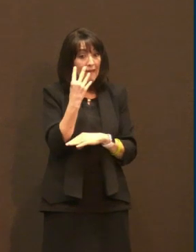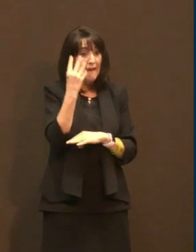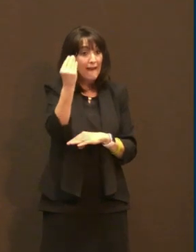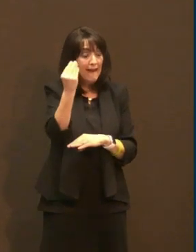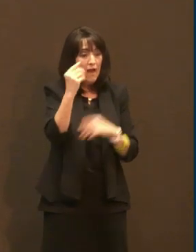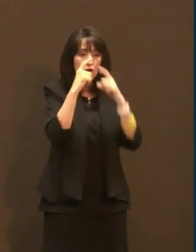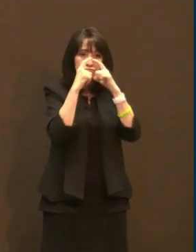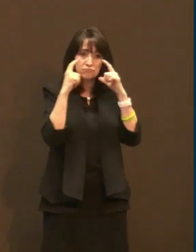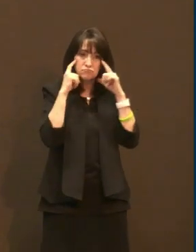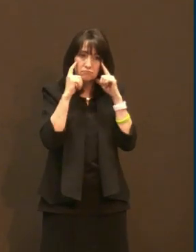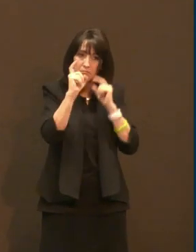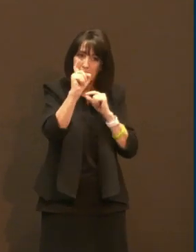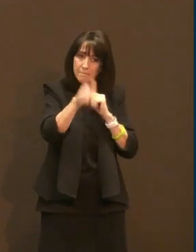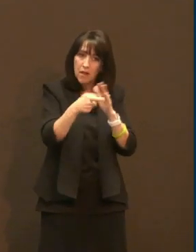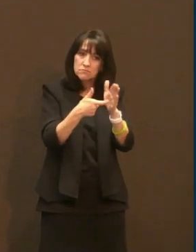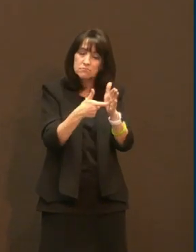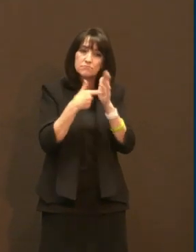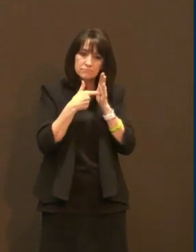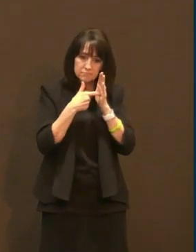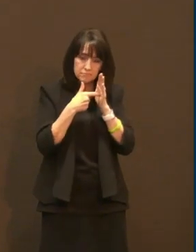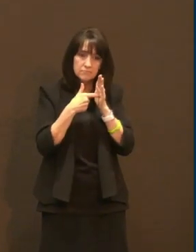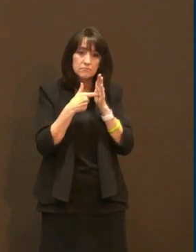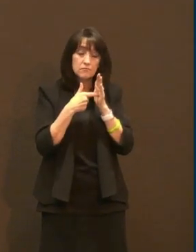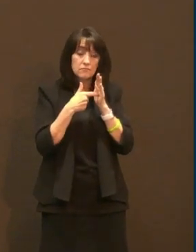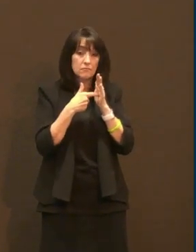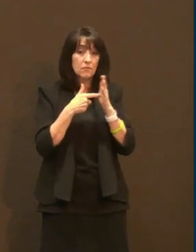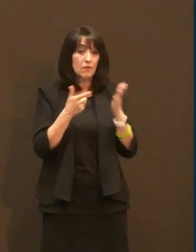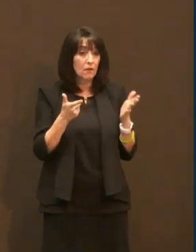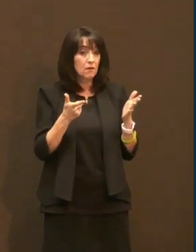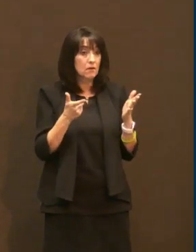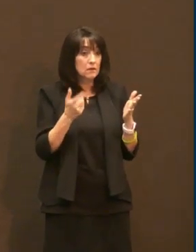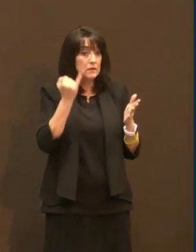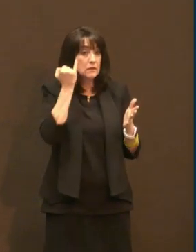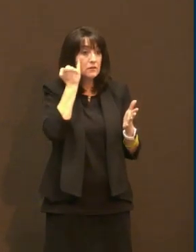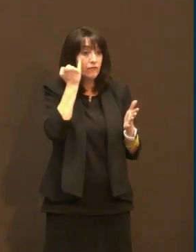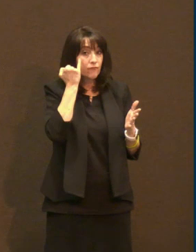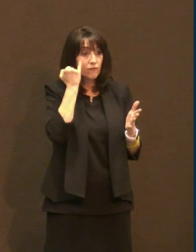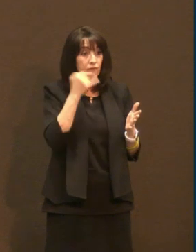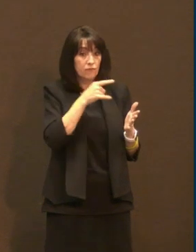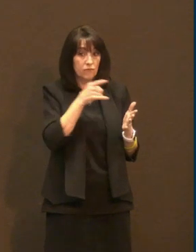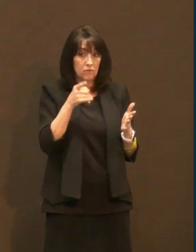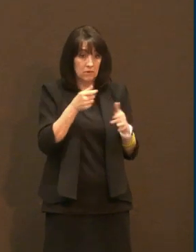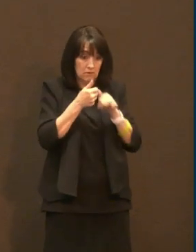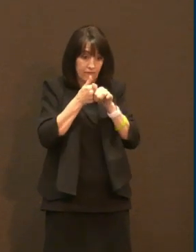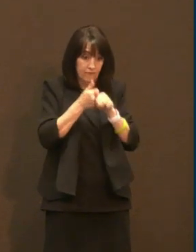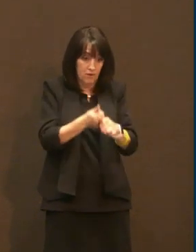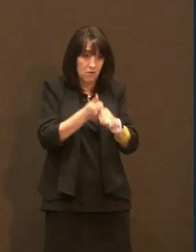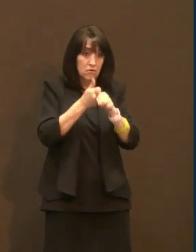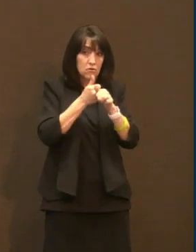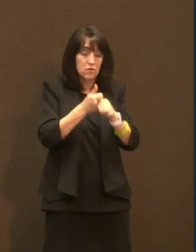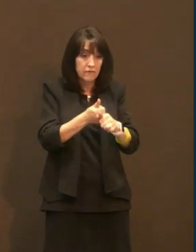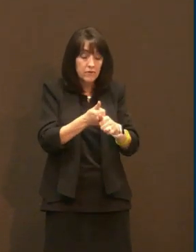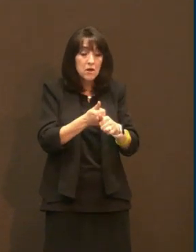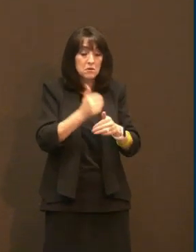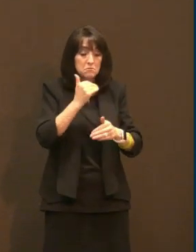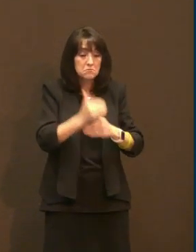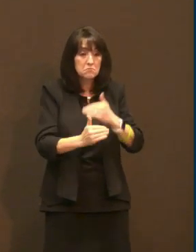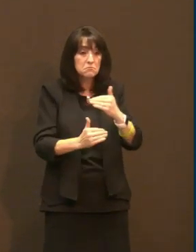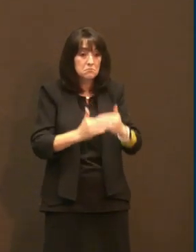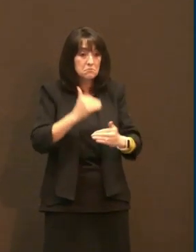But gradually, if we stick to this and we have these interim measures to open the